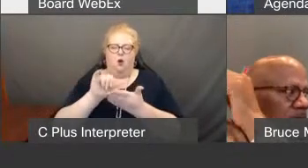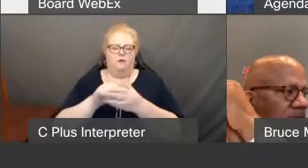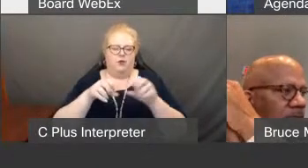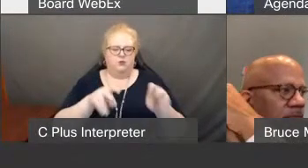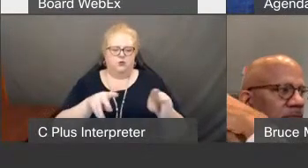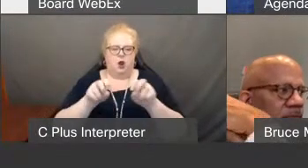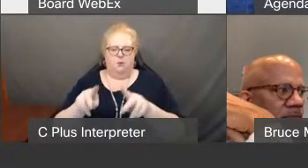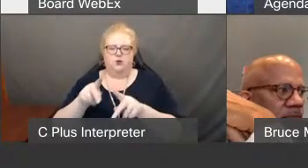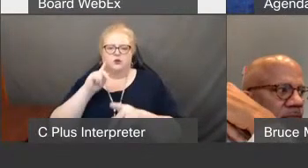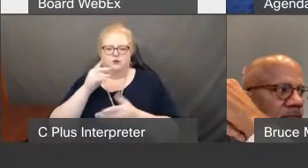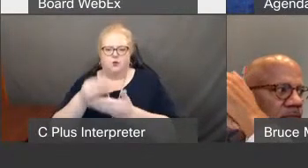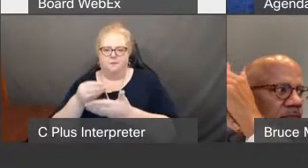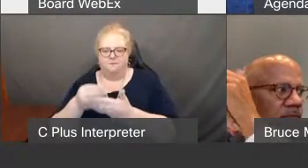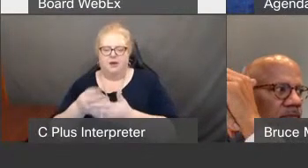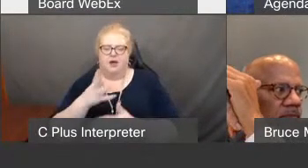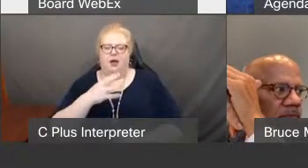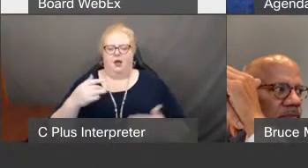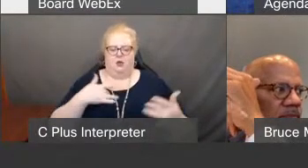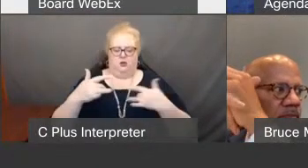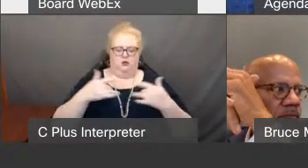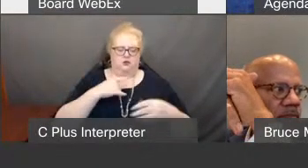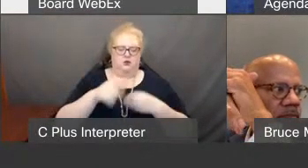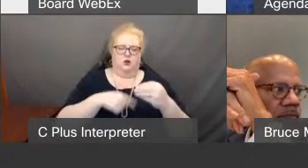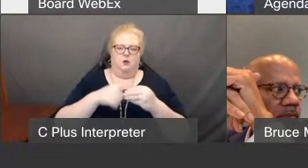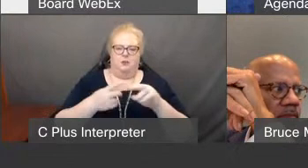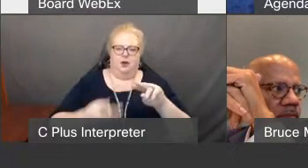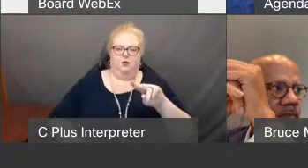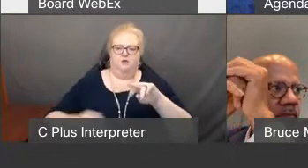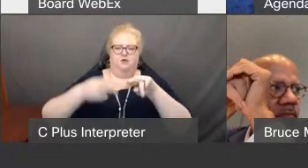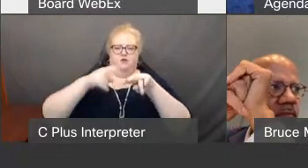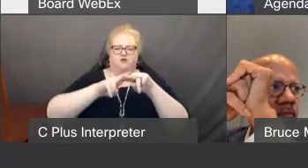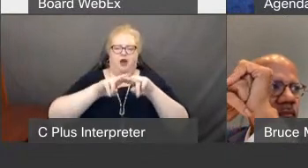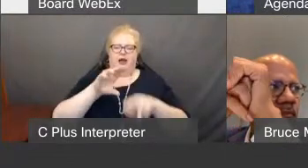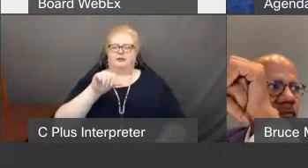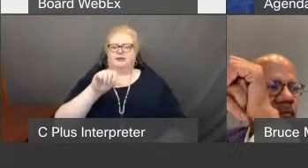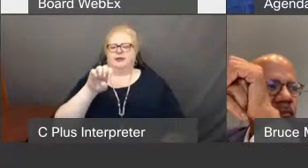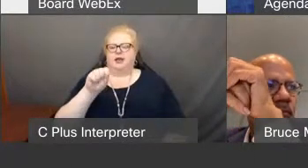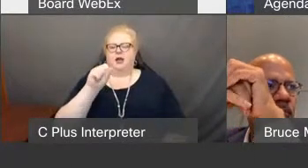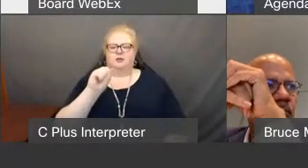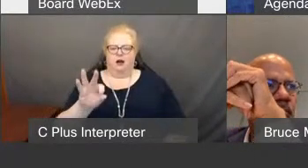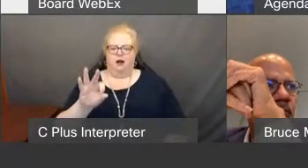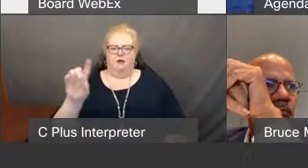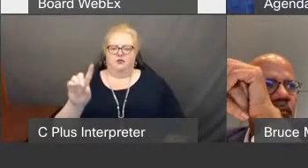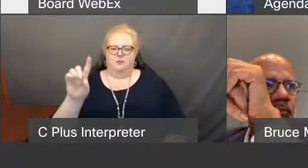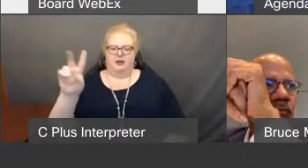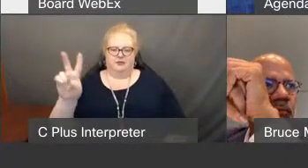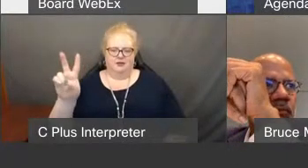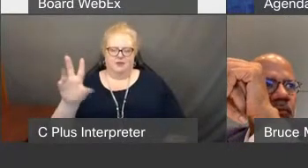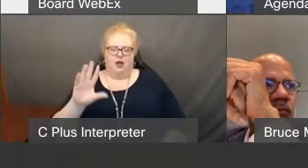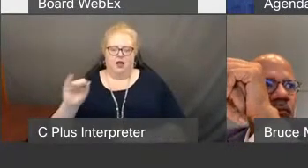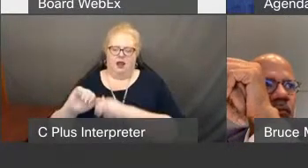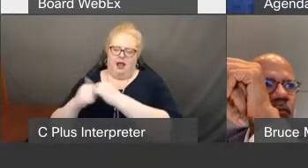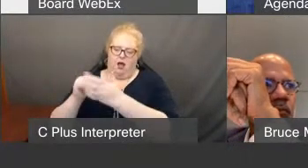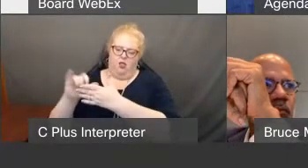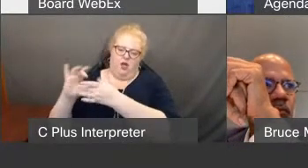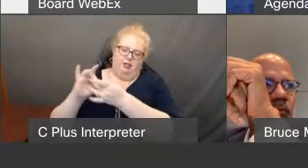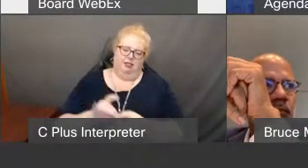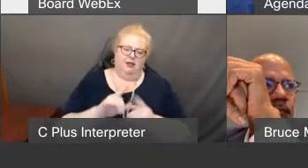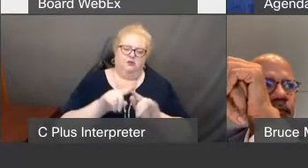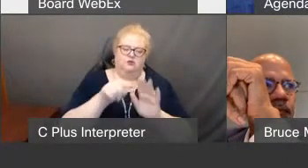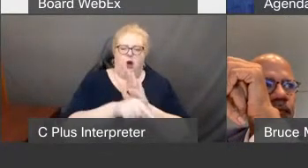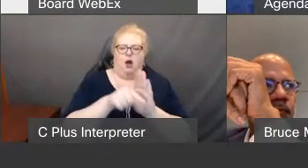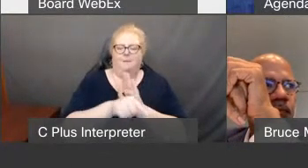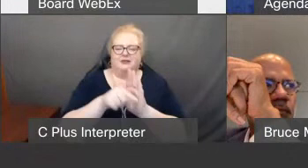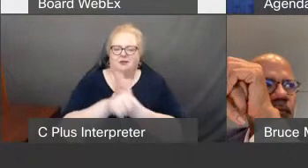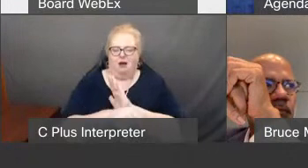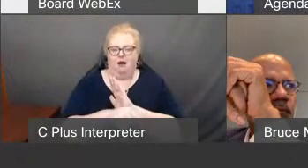the concern that we have about the rising cases of domestic violence, the linkage of that to homicides, that